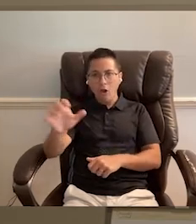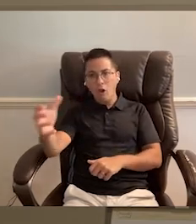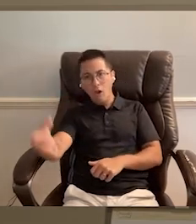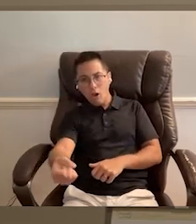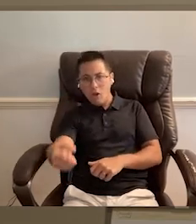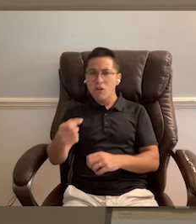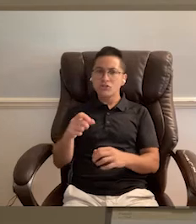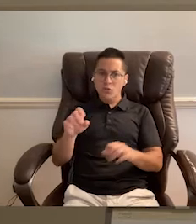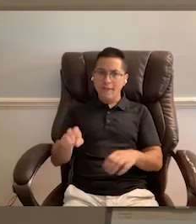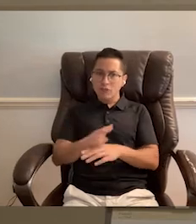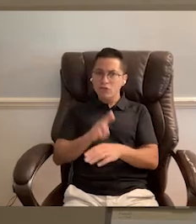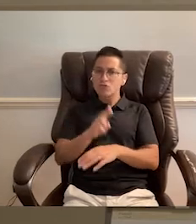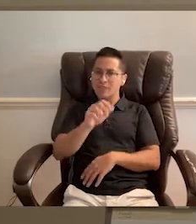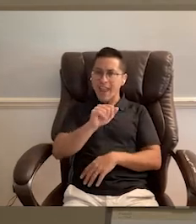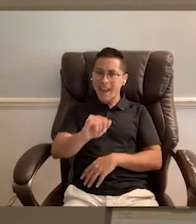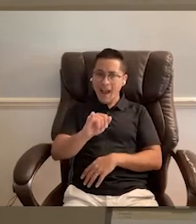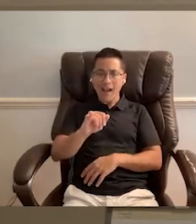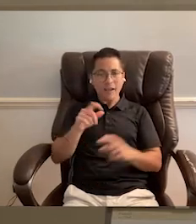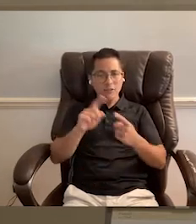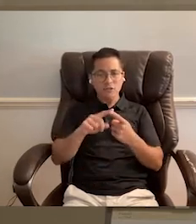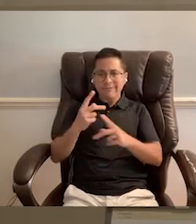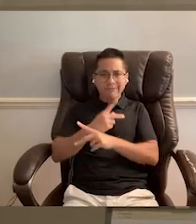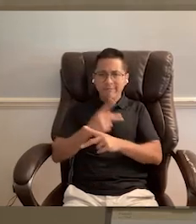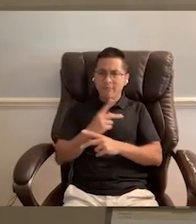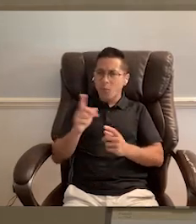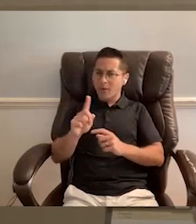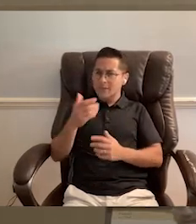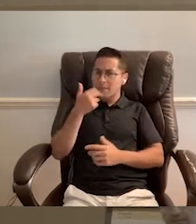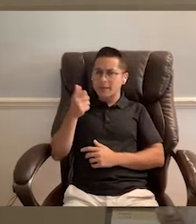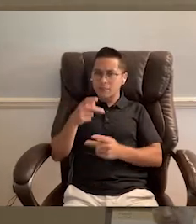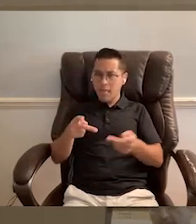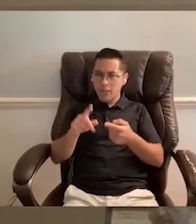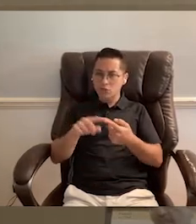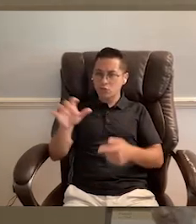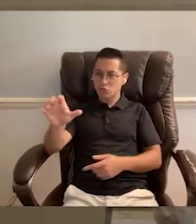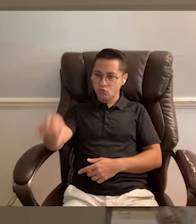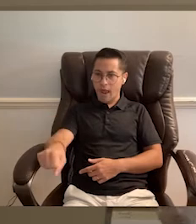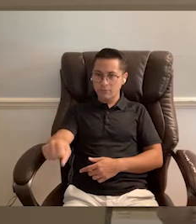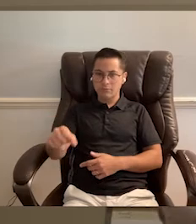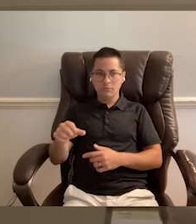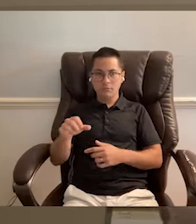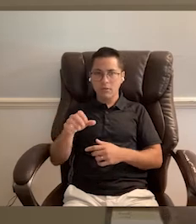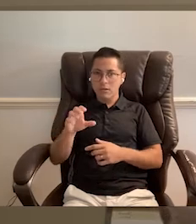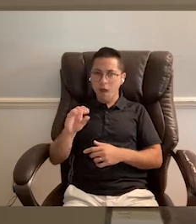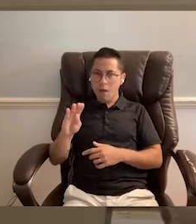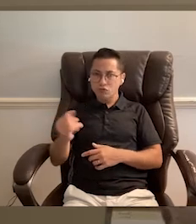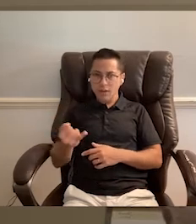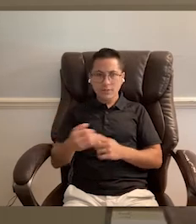this is another interface that we have done for the robot arm, where a person can, we talked about the brain-computer interface,